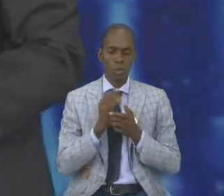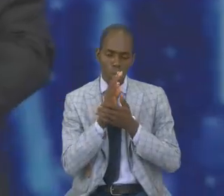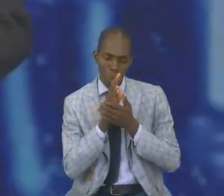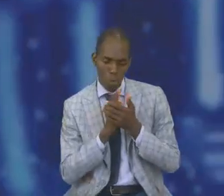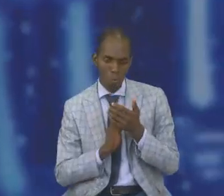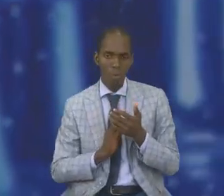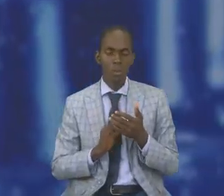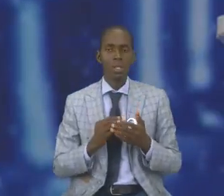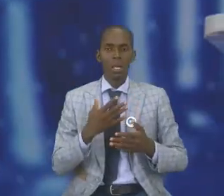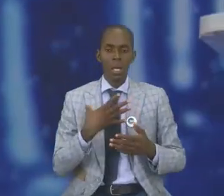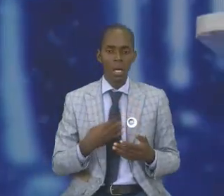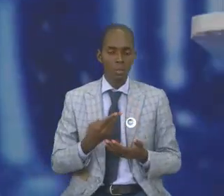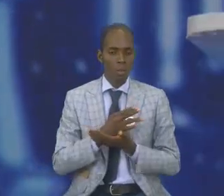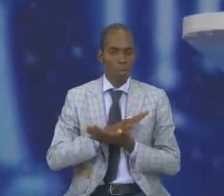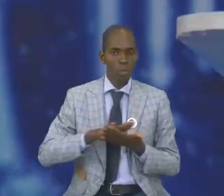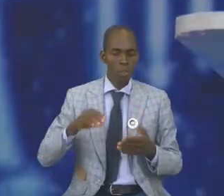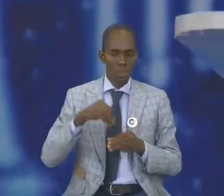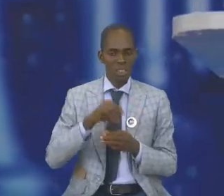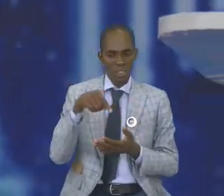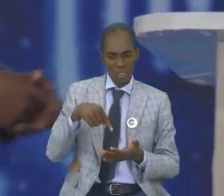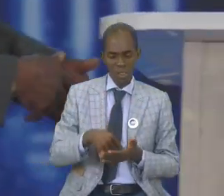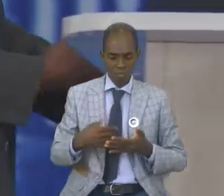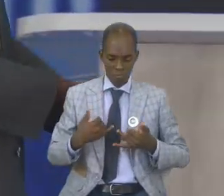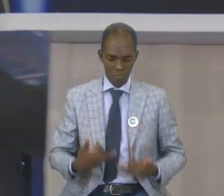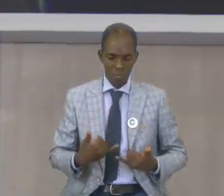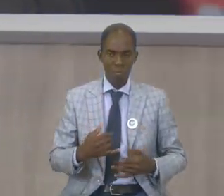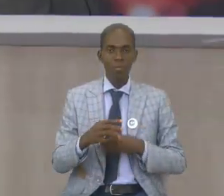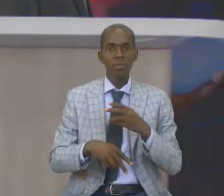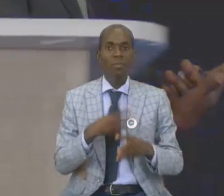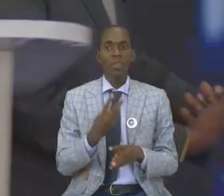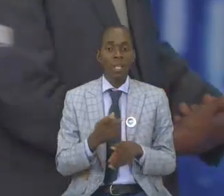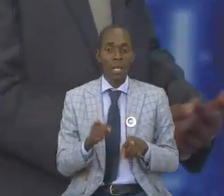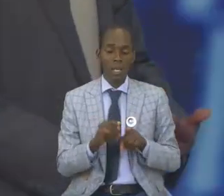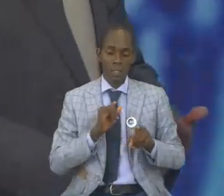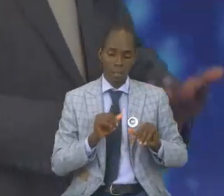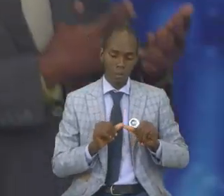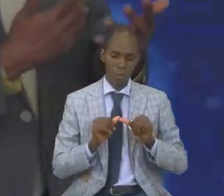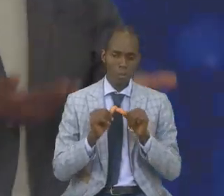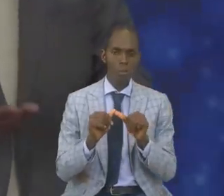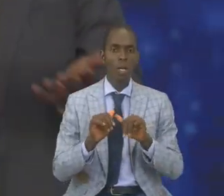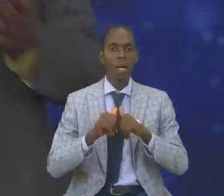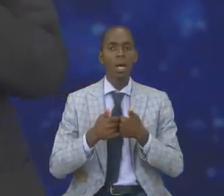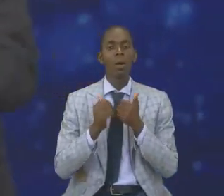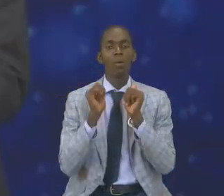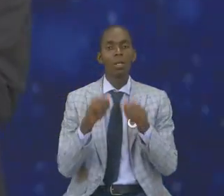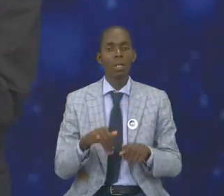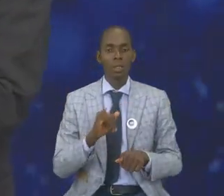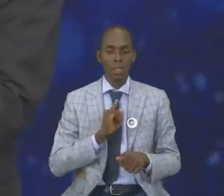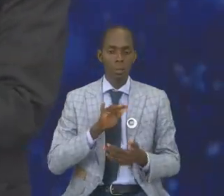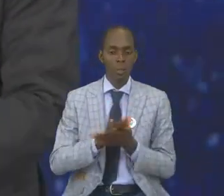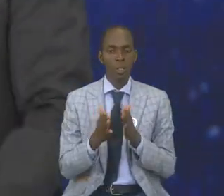and righteously in this present world. As I move on, how can I become 10